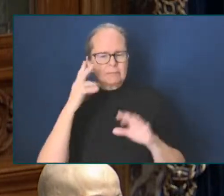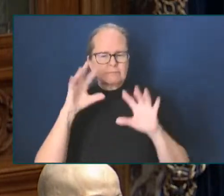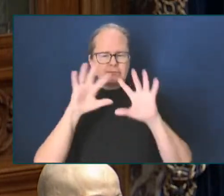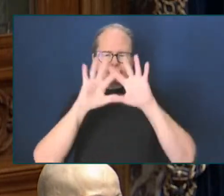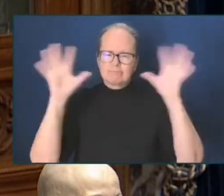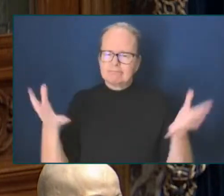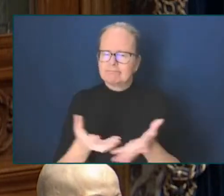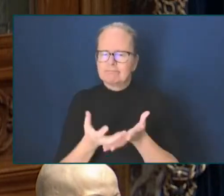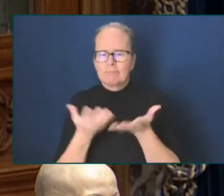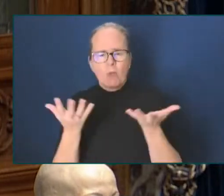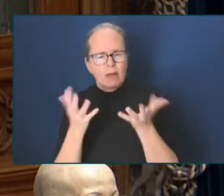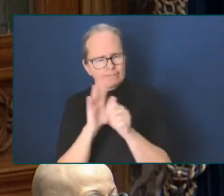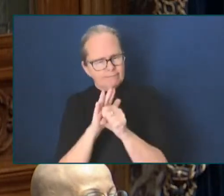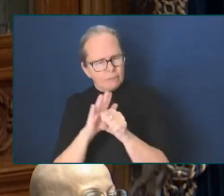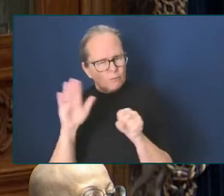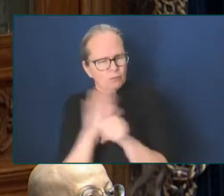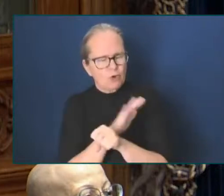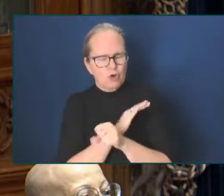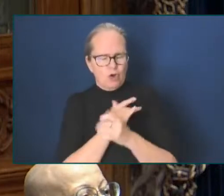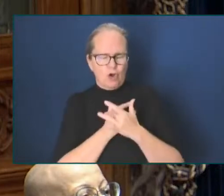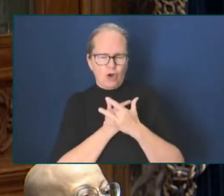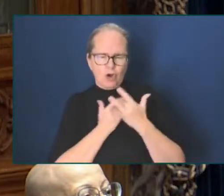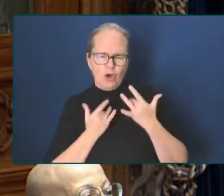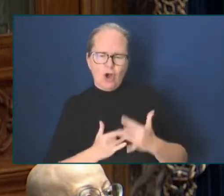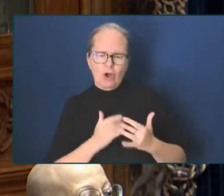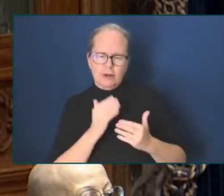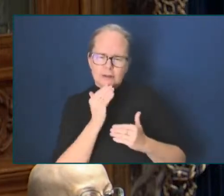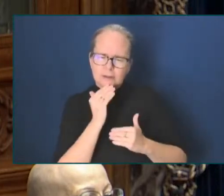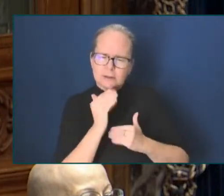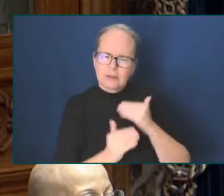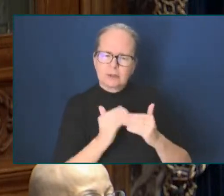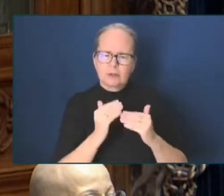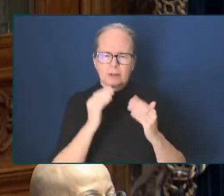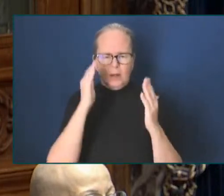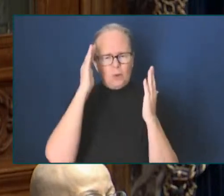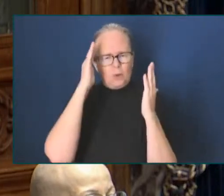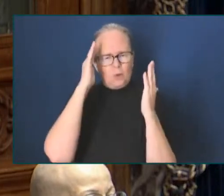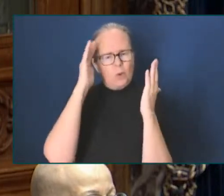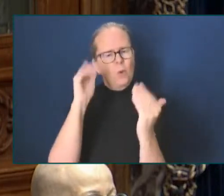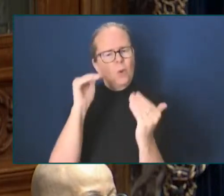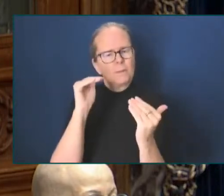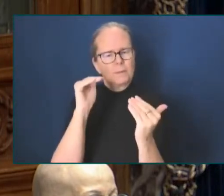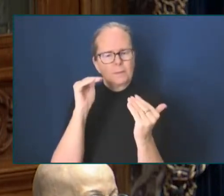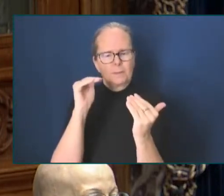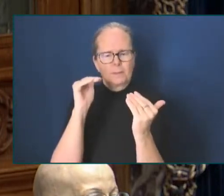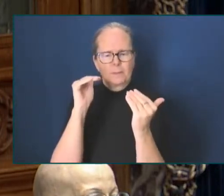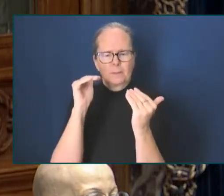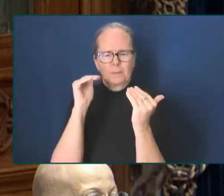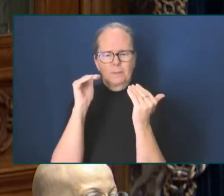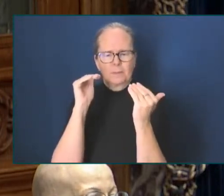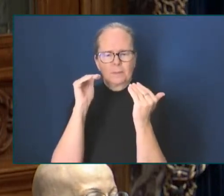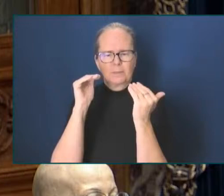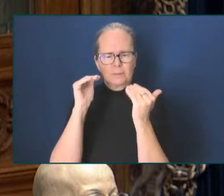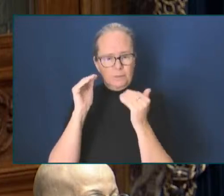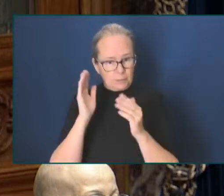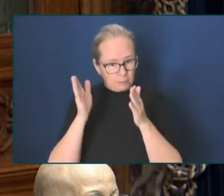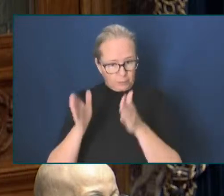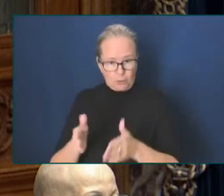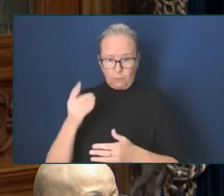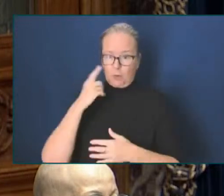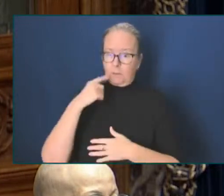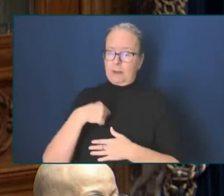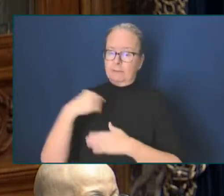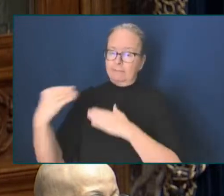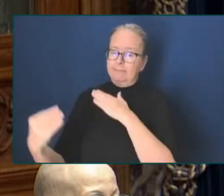and love. For me, one of these people is Stephanie Allen. Stephanie is a founding board member